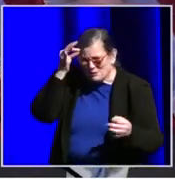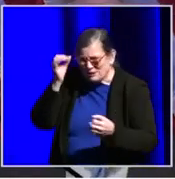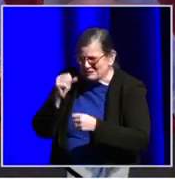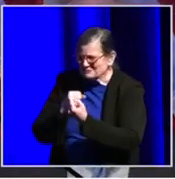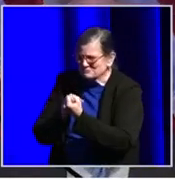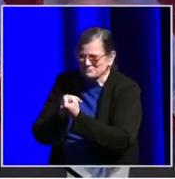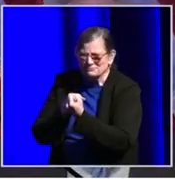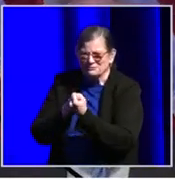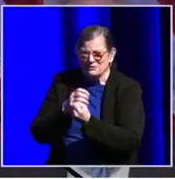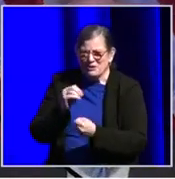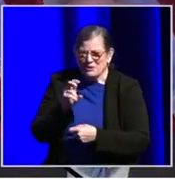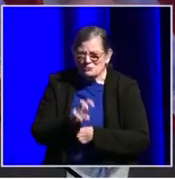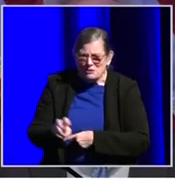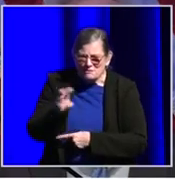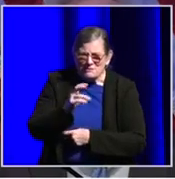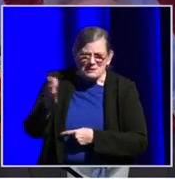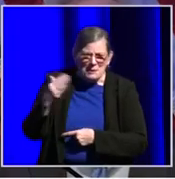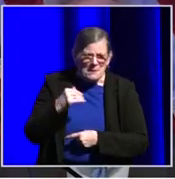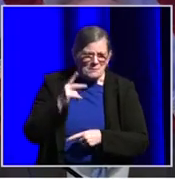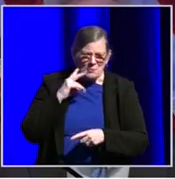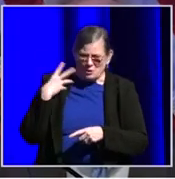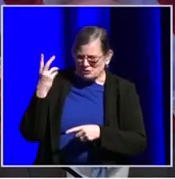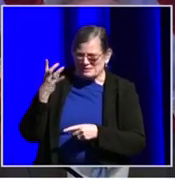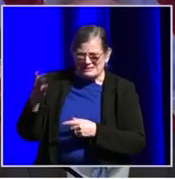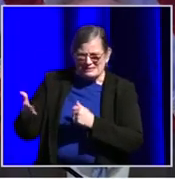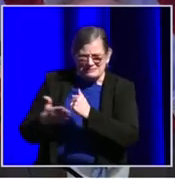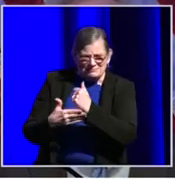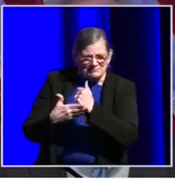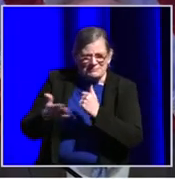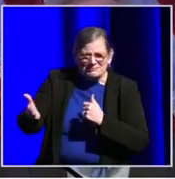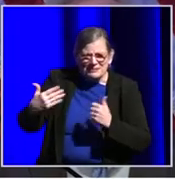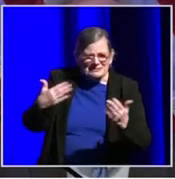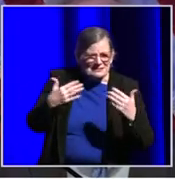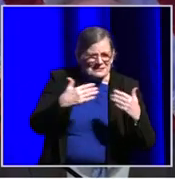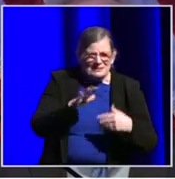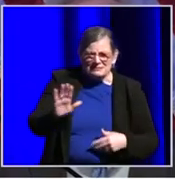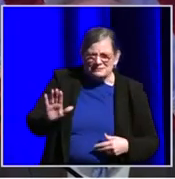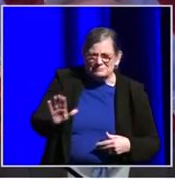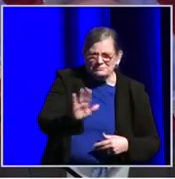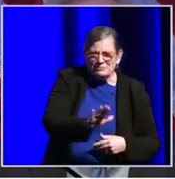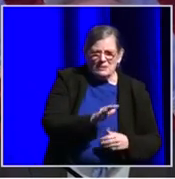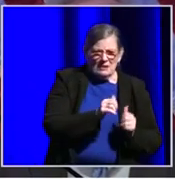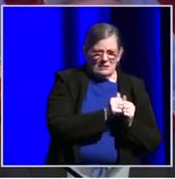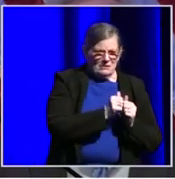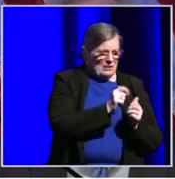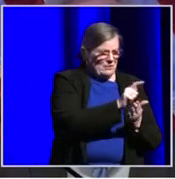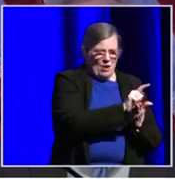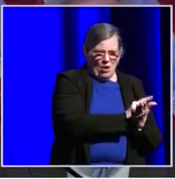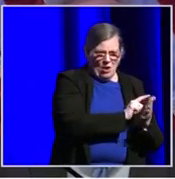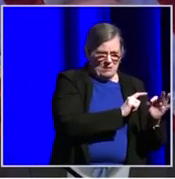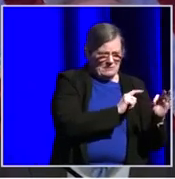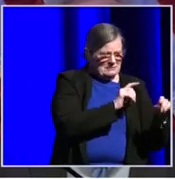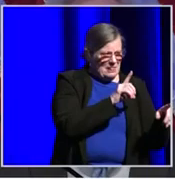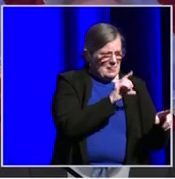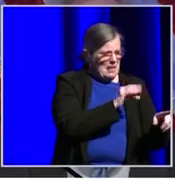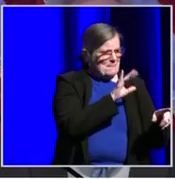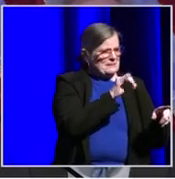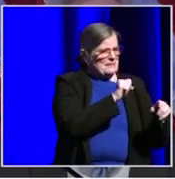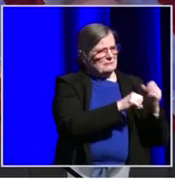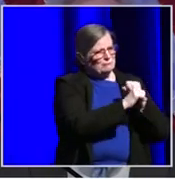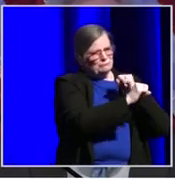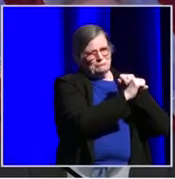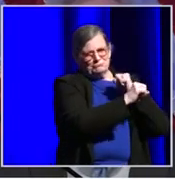to Washington to get work done. And of course, with the lobbyists on Capitol Hill. We partnered with the White